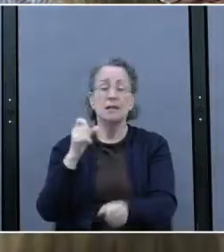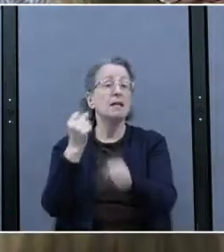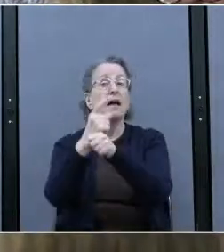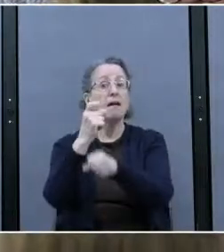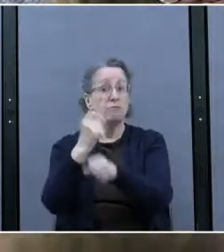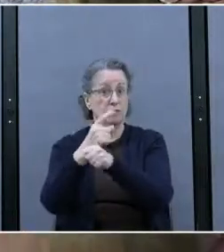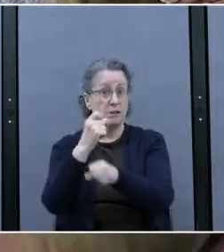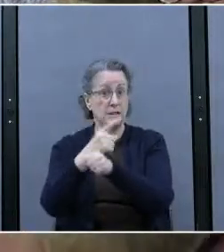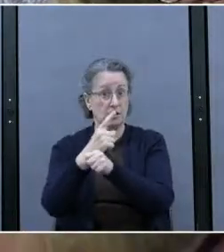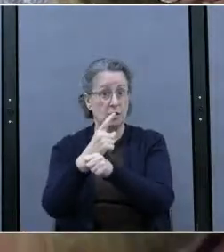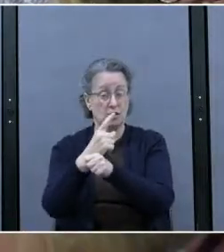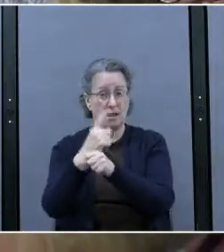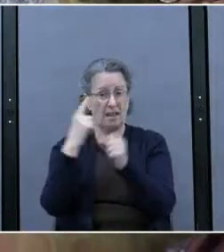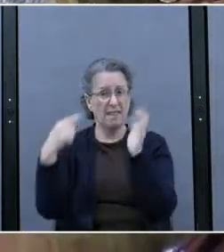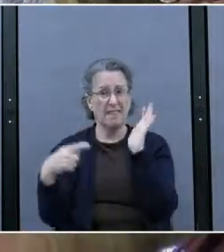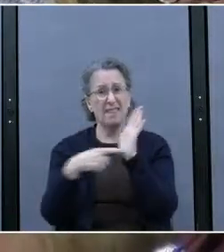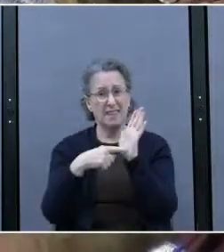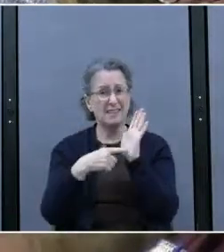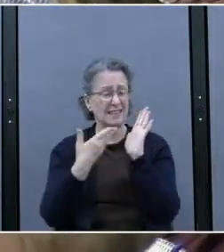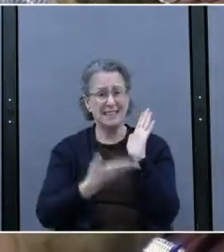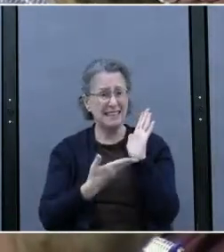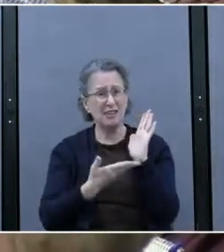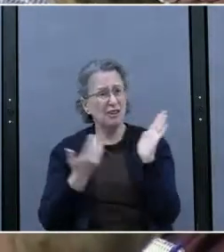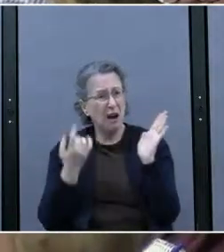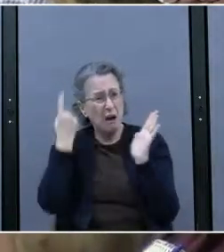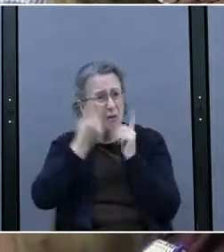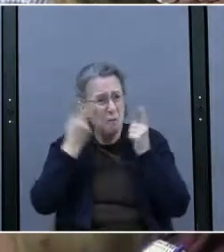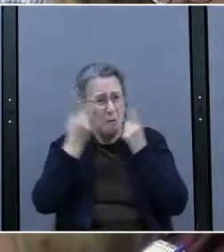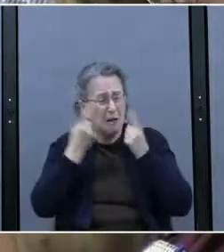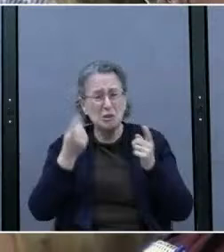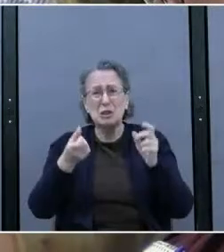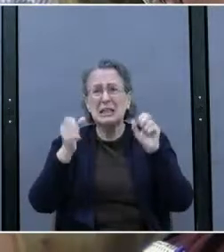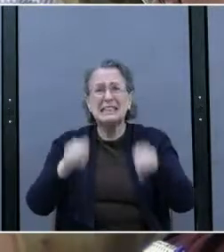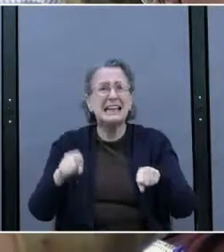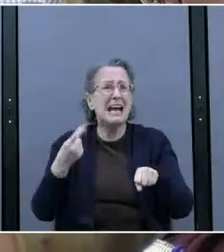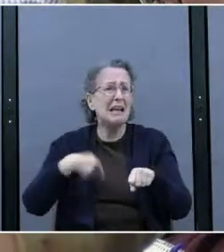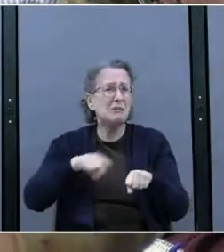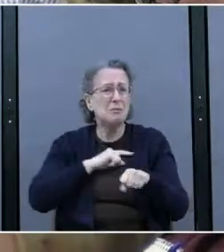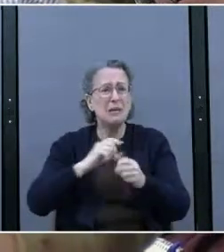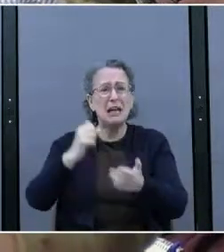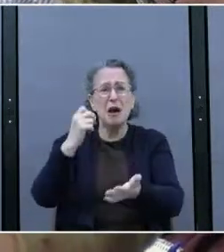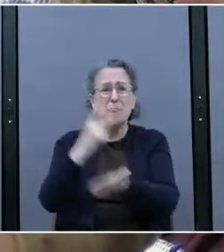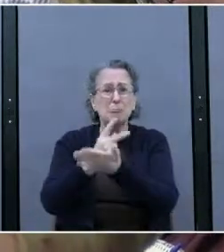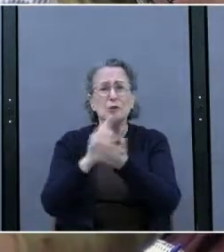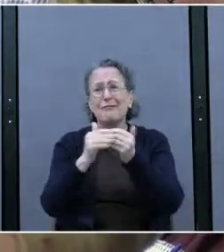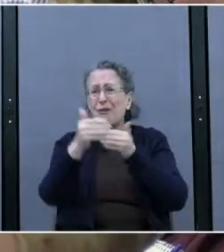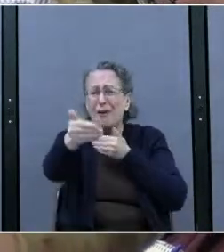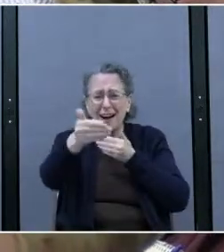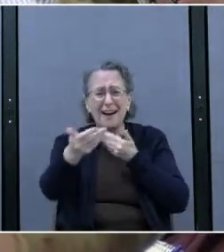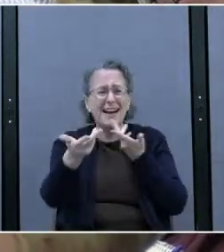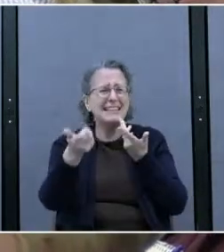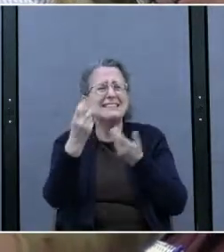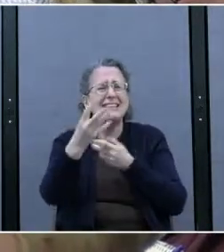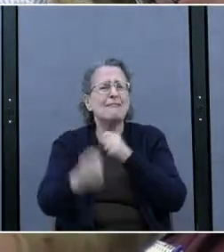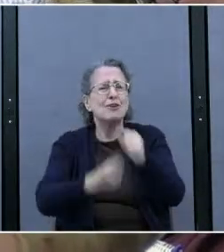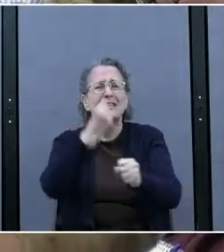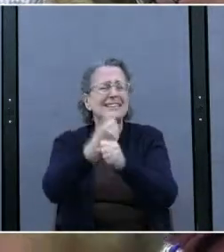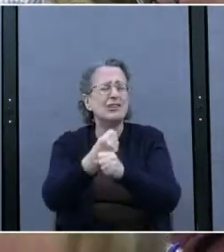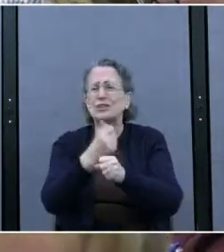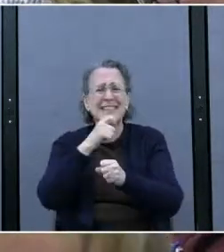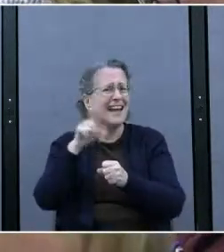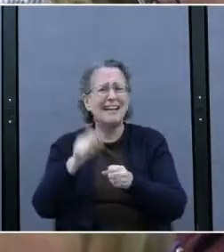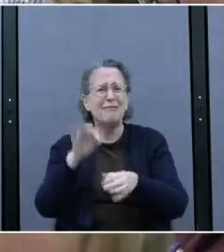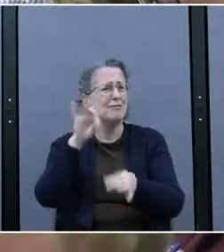ballot. Is there a mechanism by which we could approve it for a certain number of years, or unless there are changes to be made